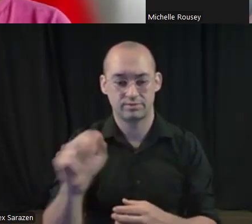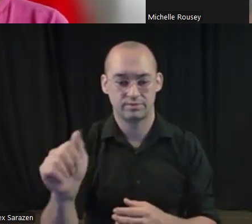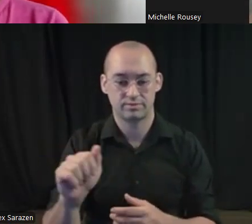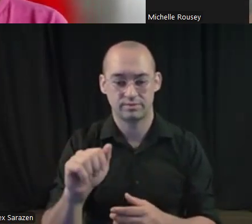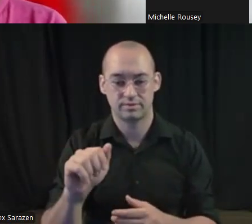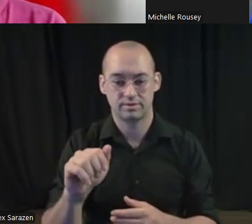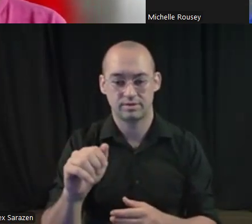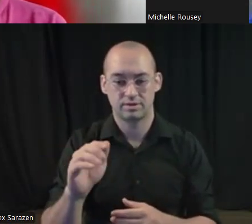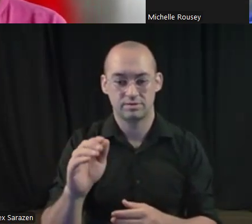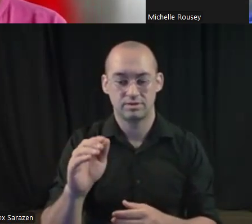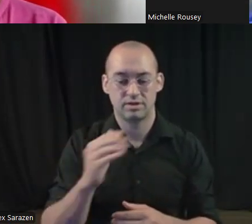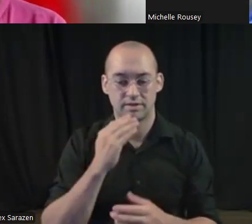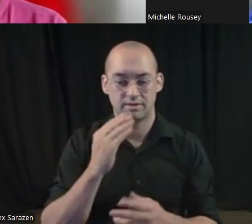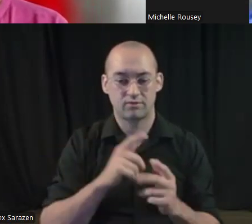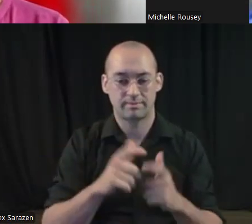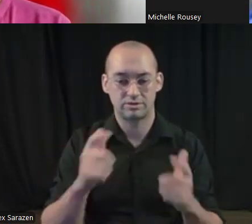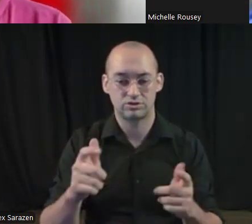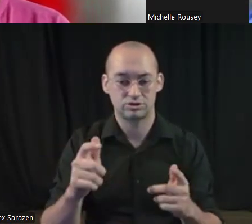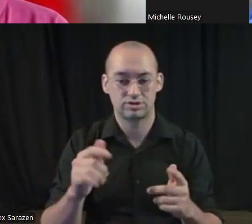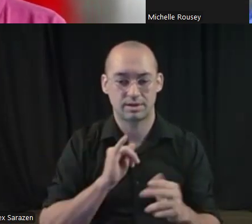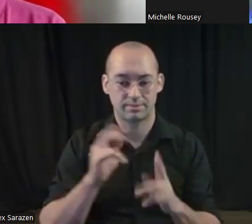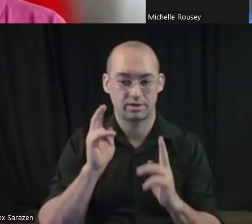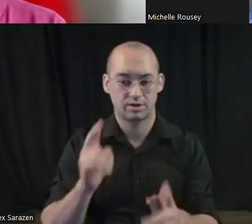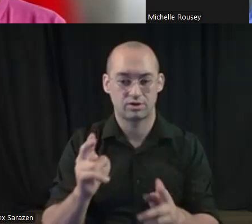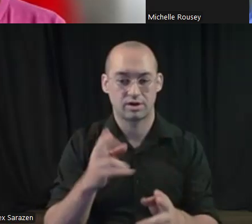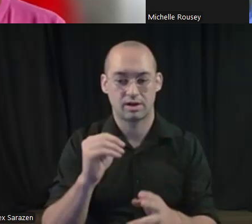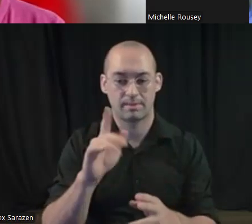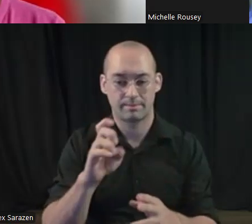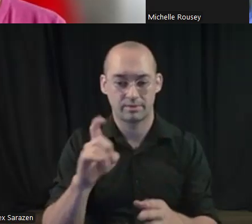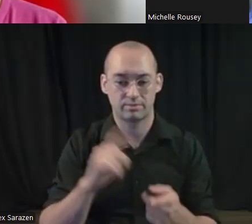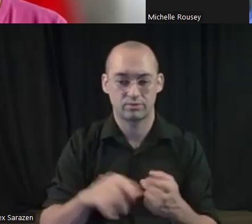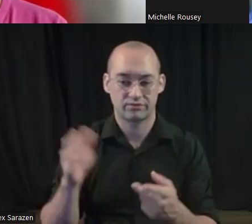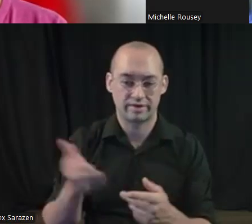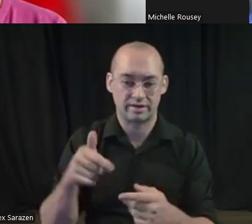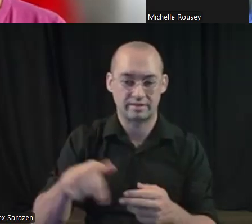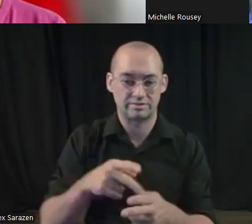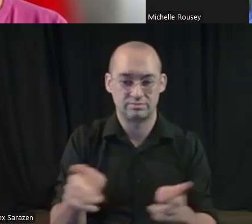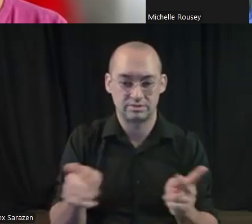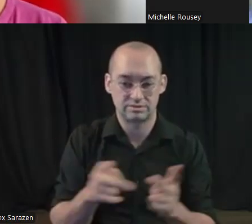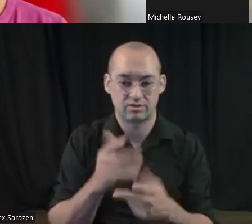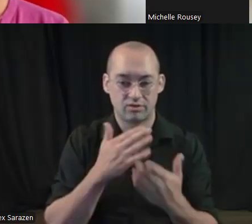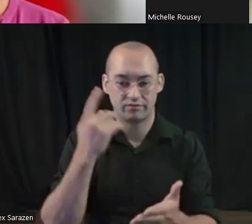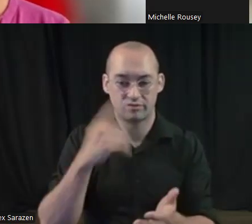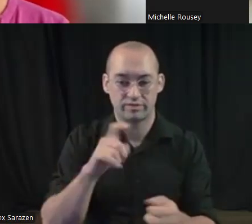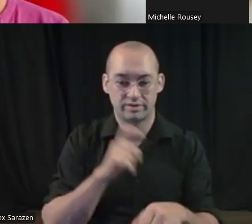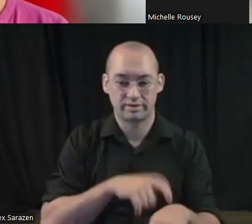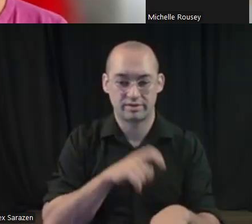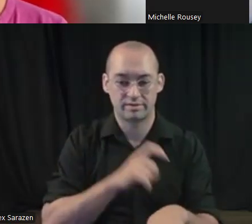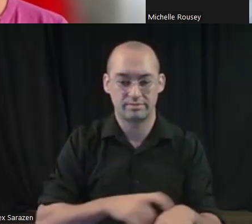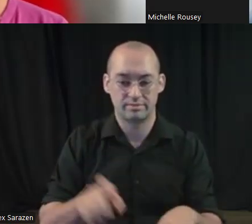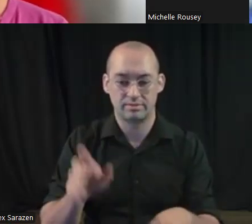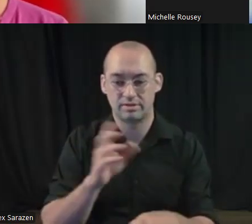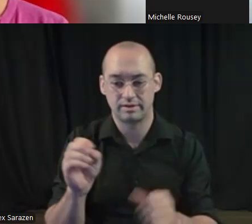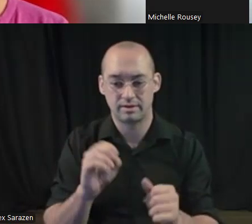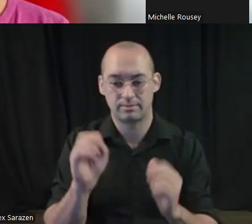Hi, thank you so much. And I just want to say I'm honored and humbled to be invited into this space. So thank you for the time and opportunity